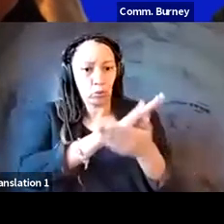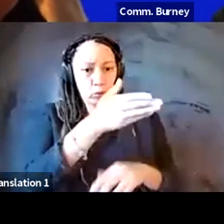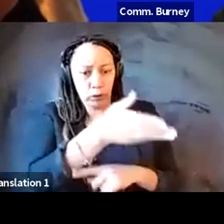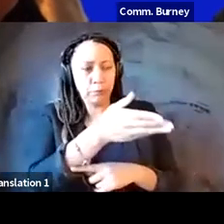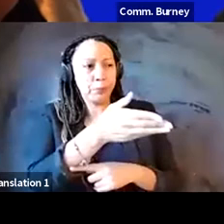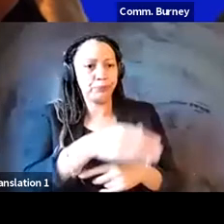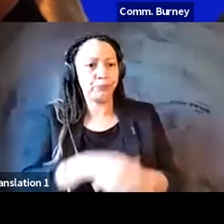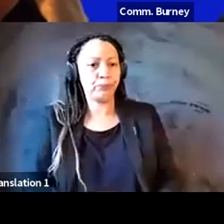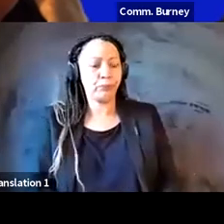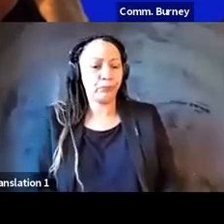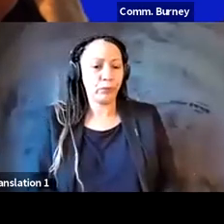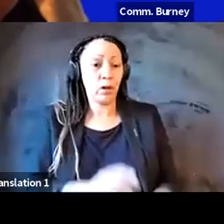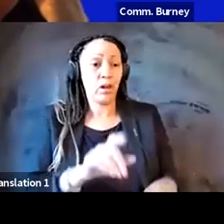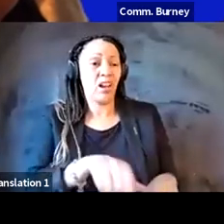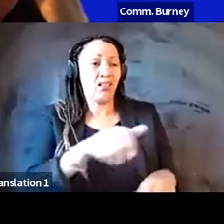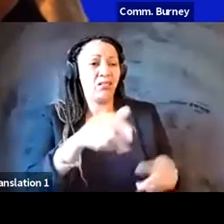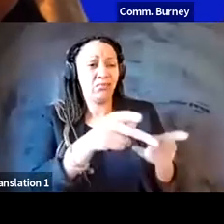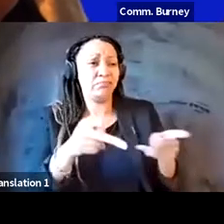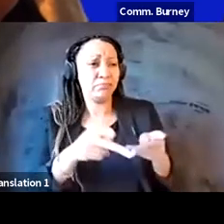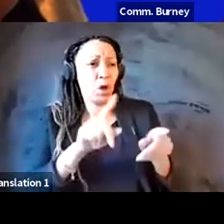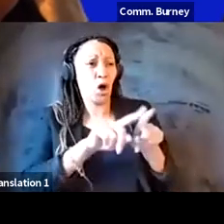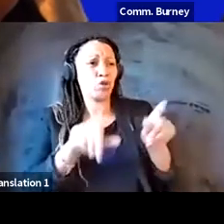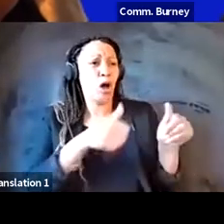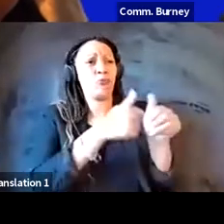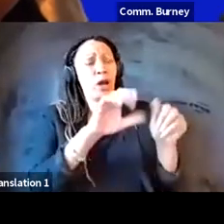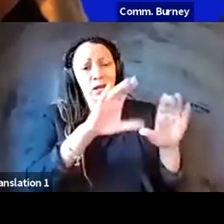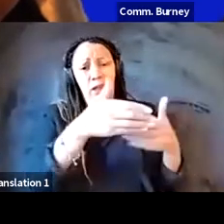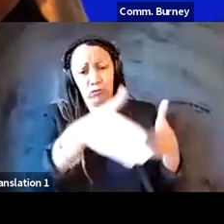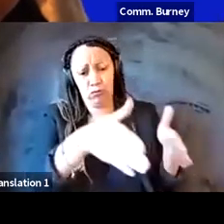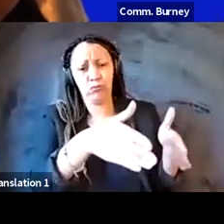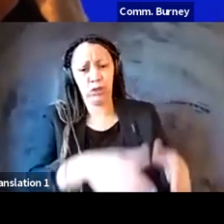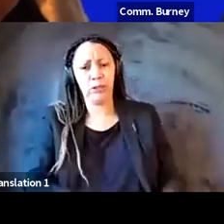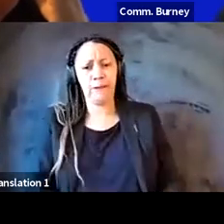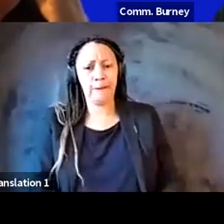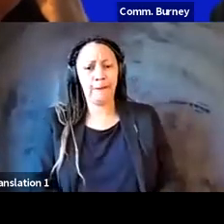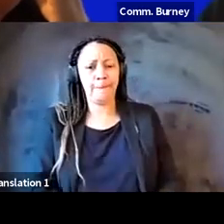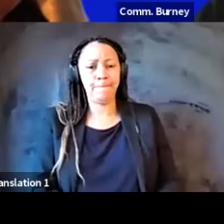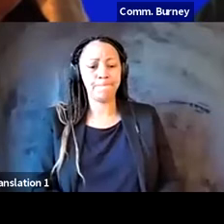And other facilities, as well as upgraded classrooms.